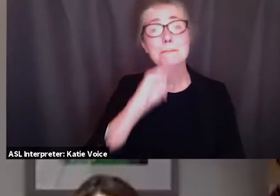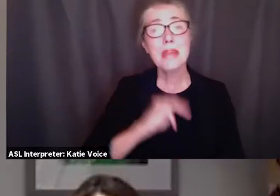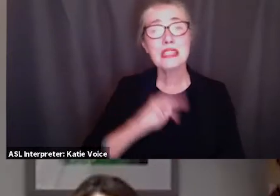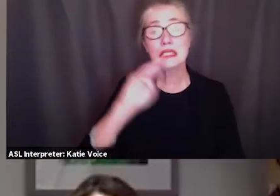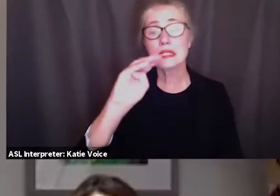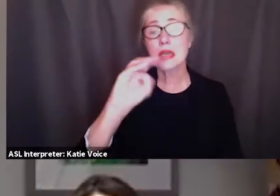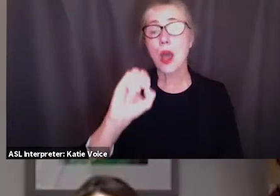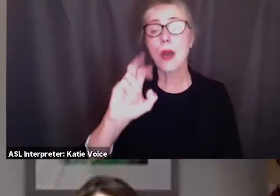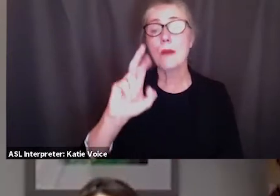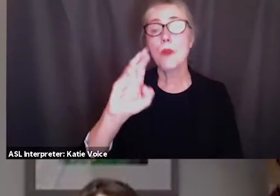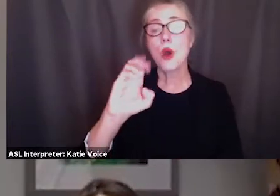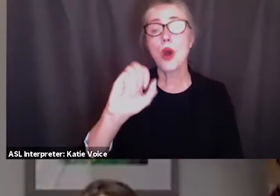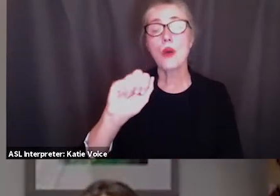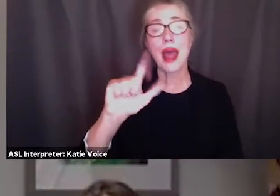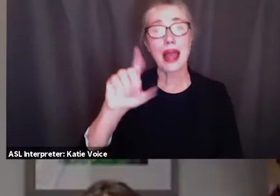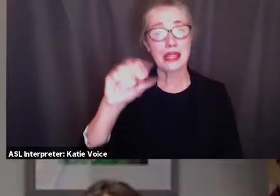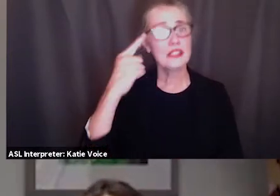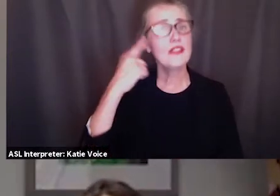public comments.